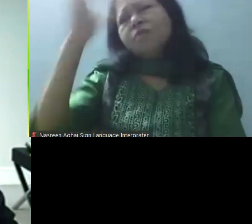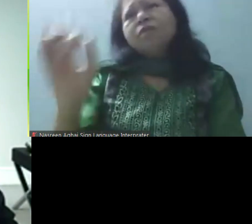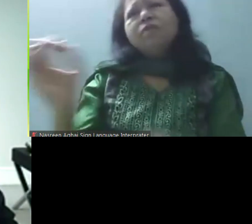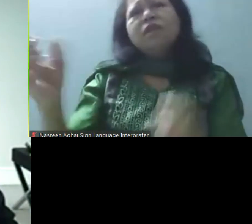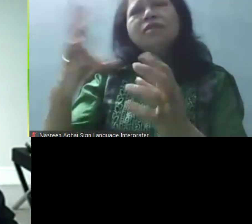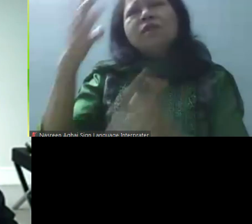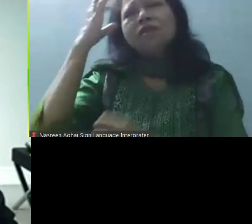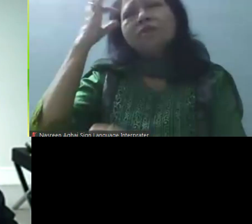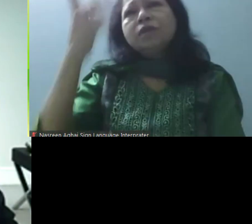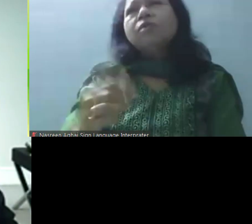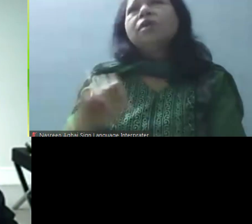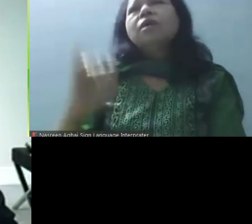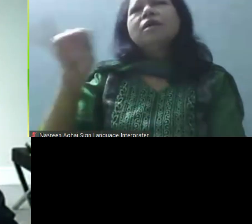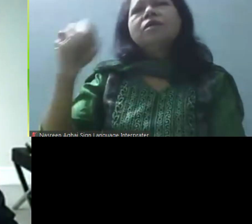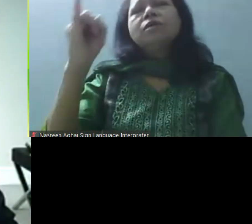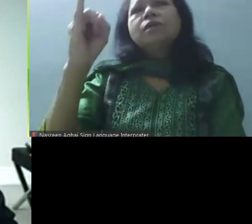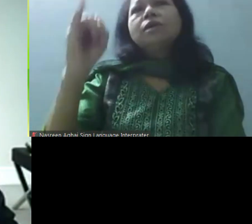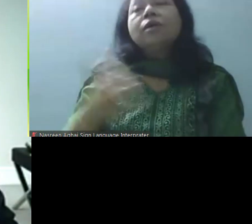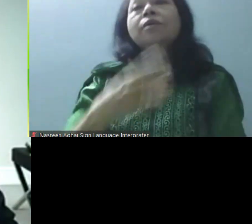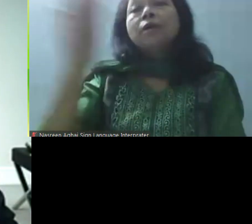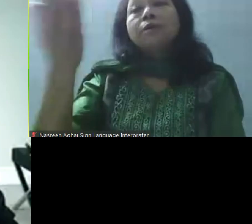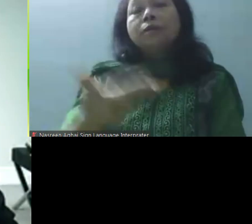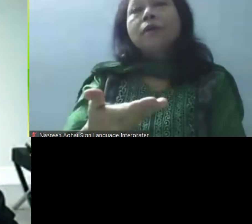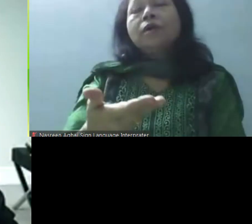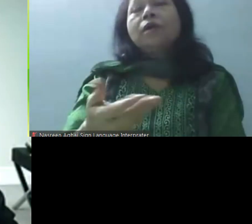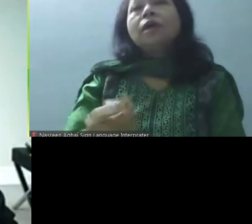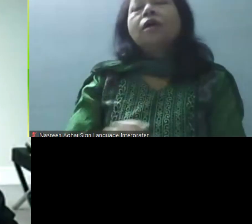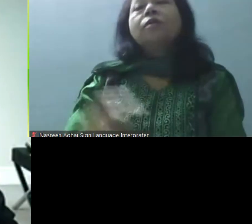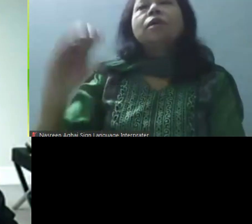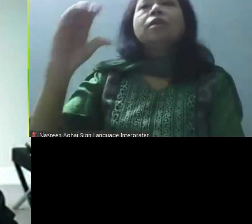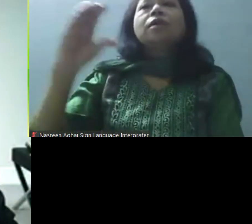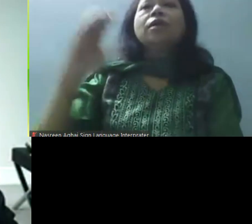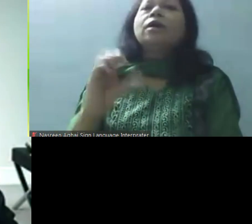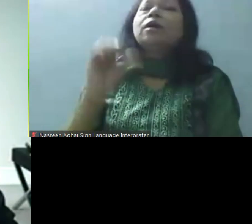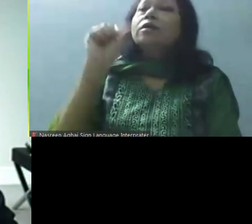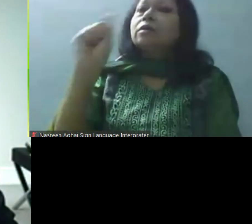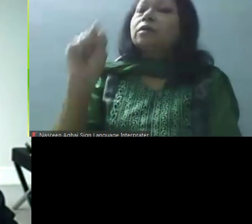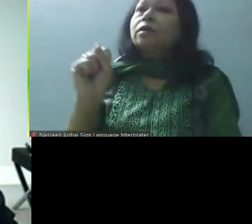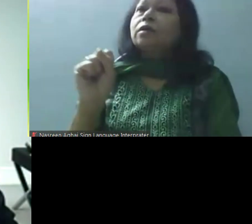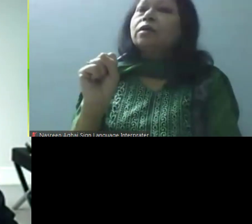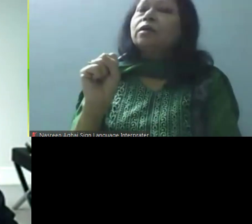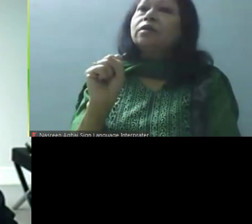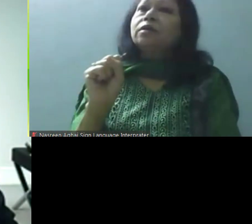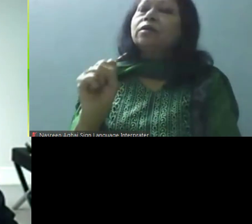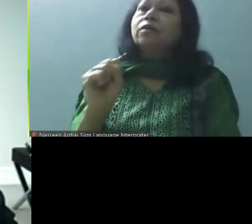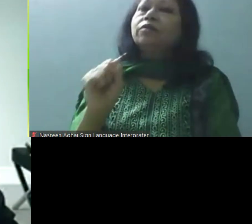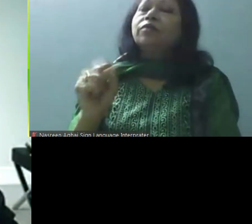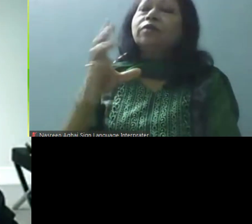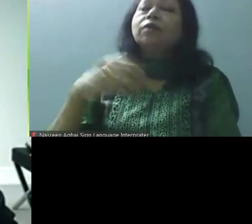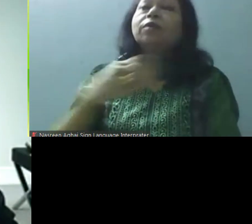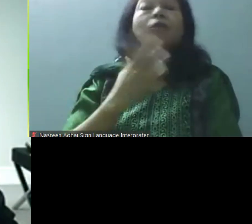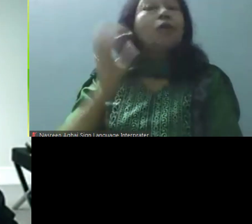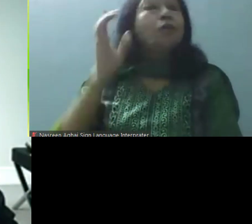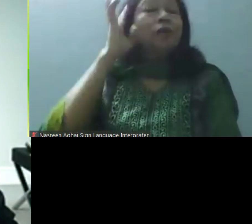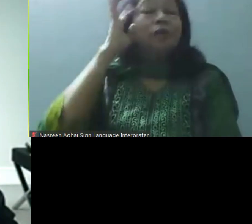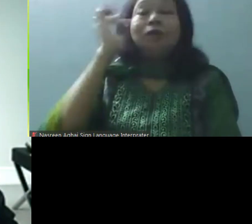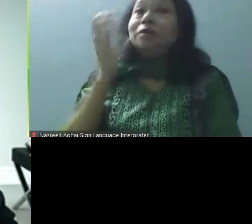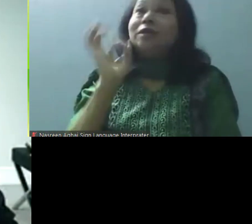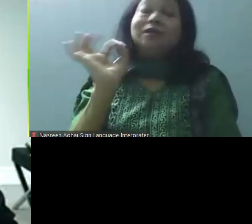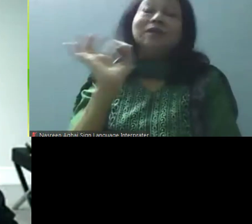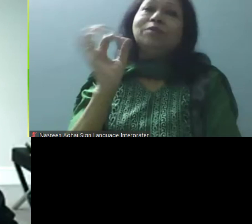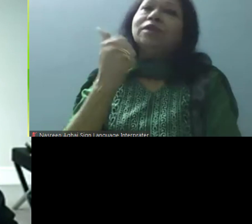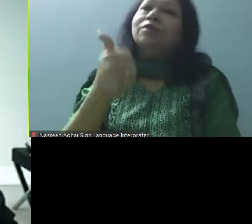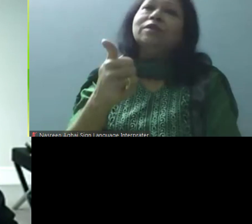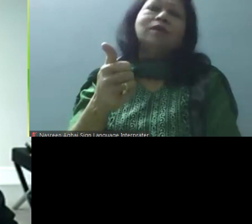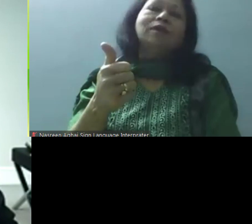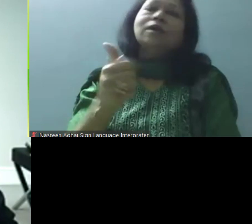I met Julius, he introduced me to his software, OptiKey, which is an amazing tool for a person with a disability.